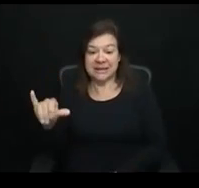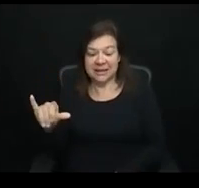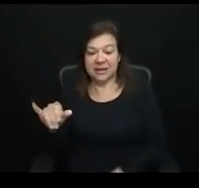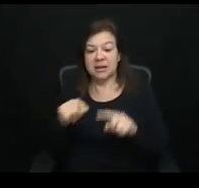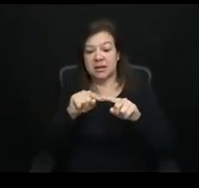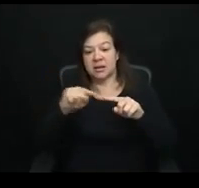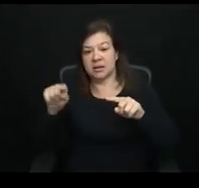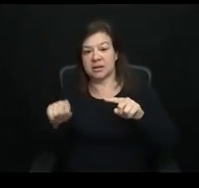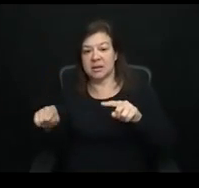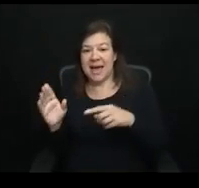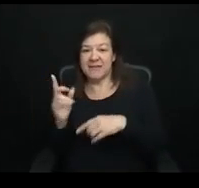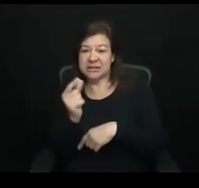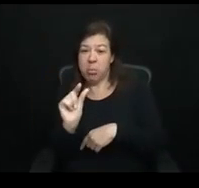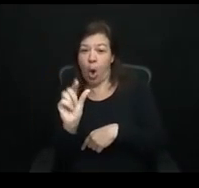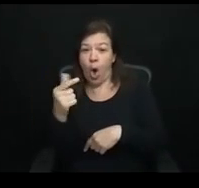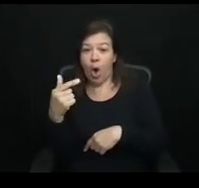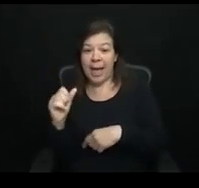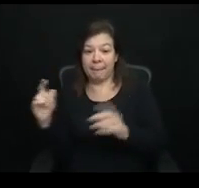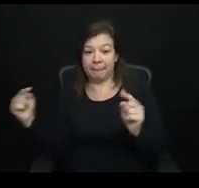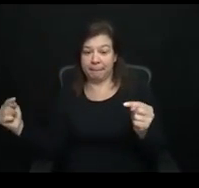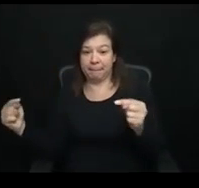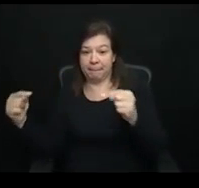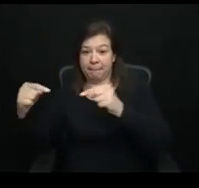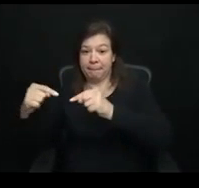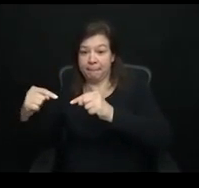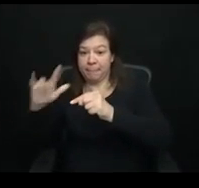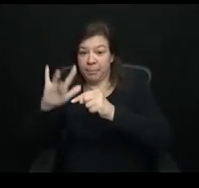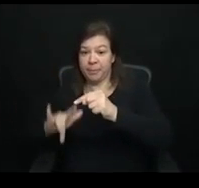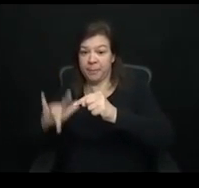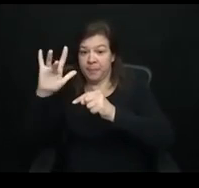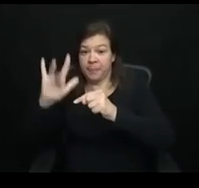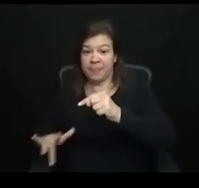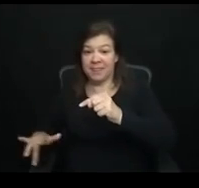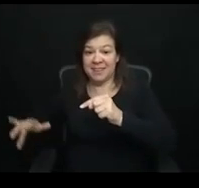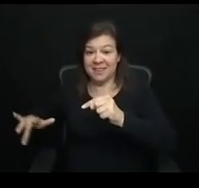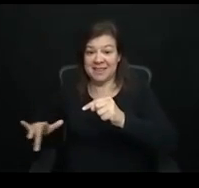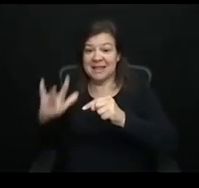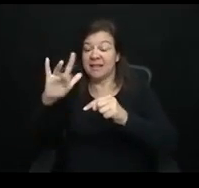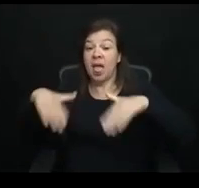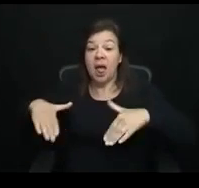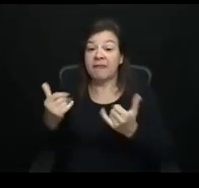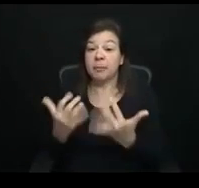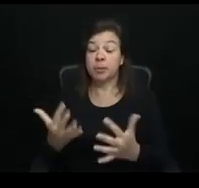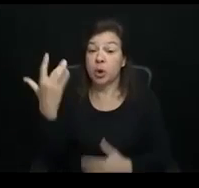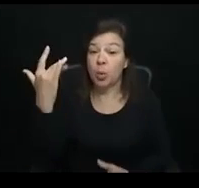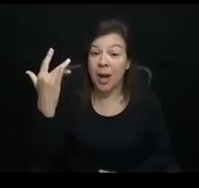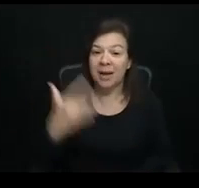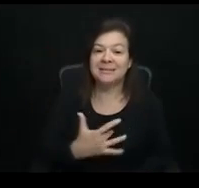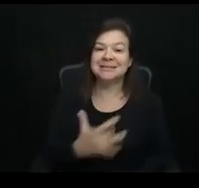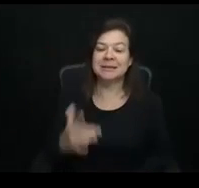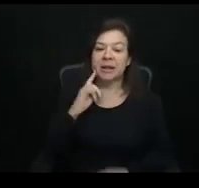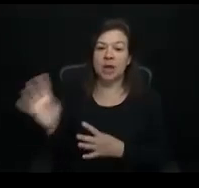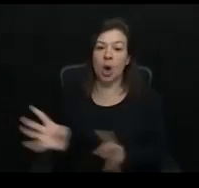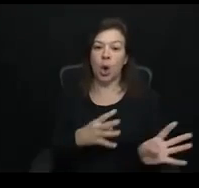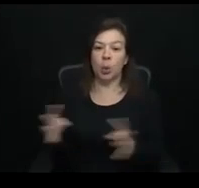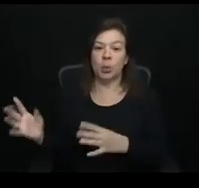here by this little gap to make sure this portion of the fire that didn't burn. There's a reason this didn't burn. Typically on windy days, if you end up with an